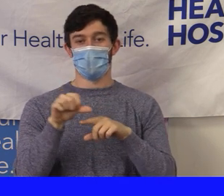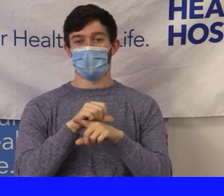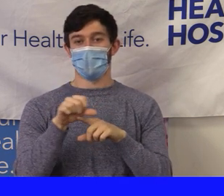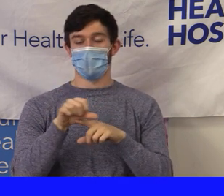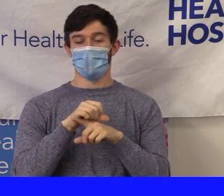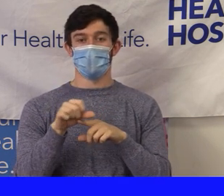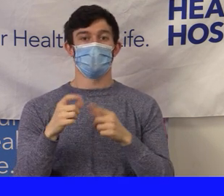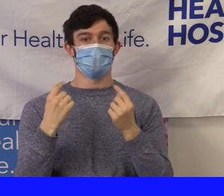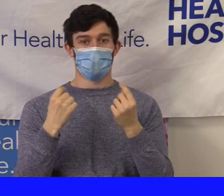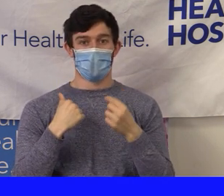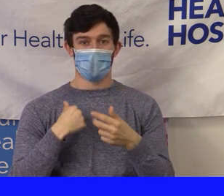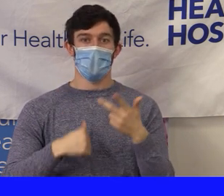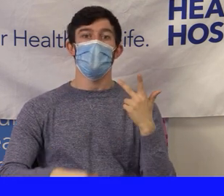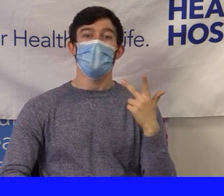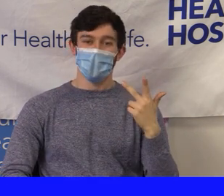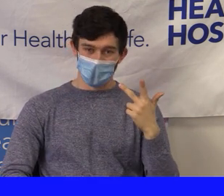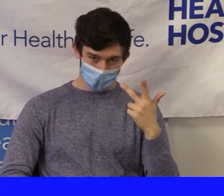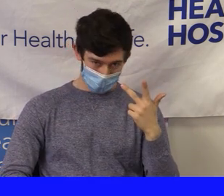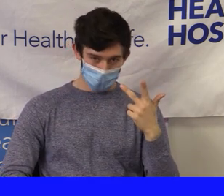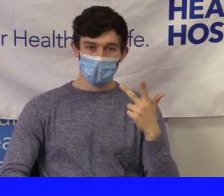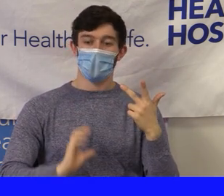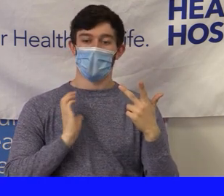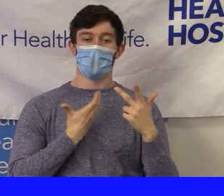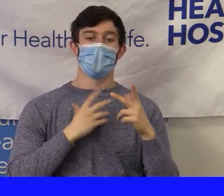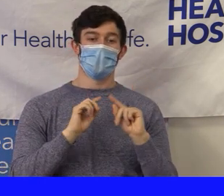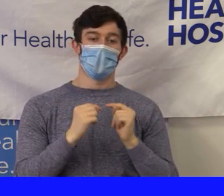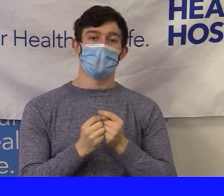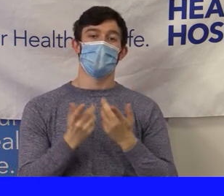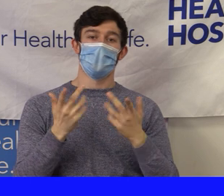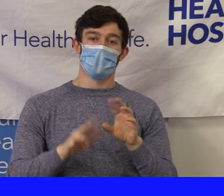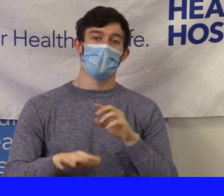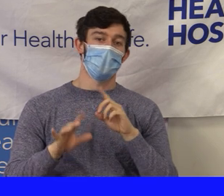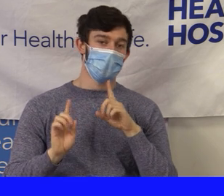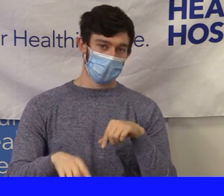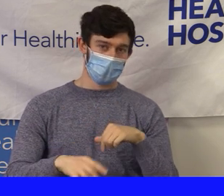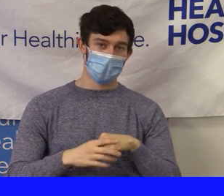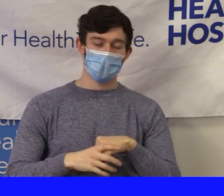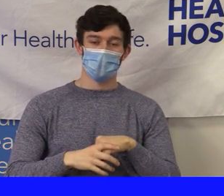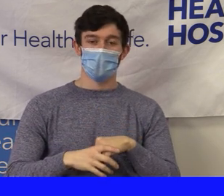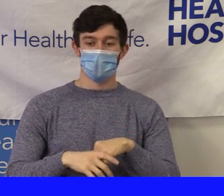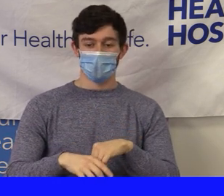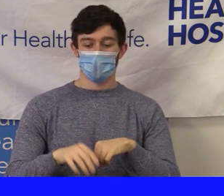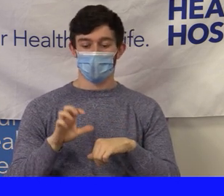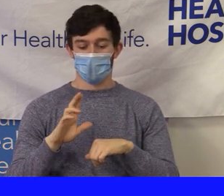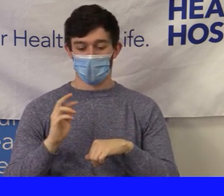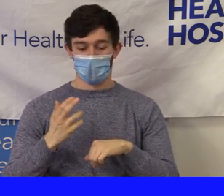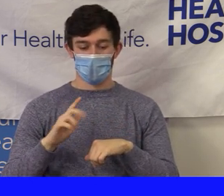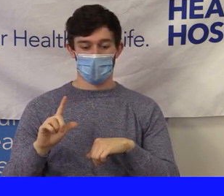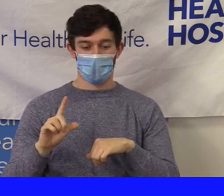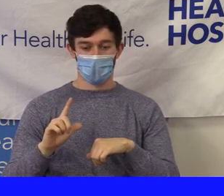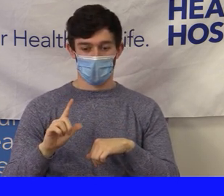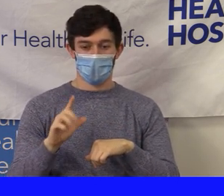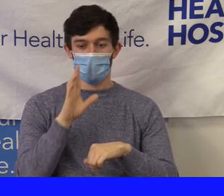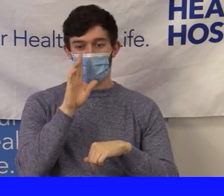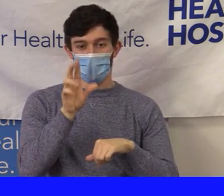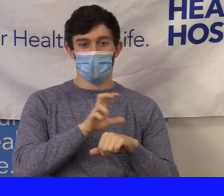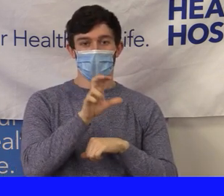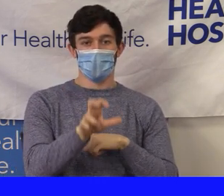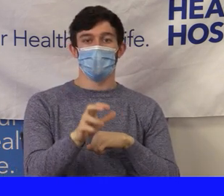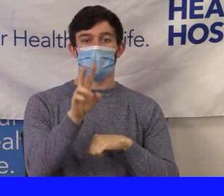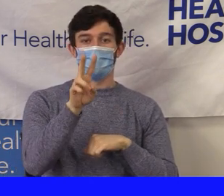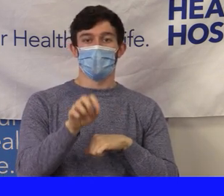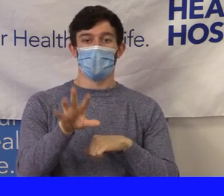practice by having three, which our team has agreed to. Kratho will also invest $2.5 million in